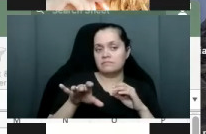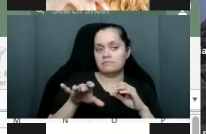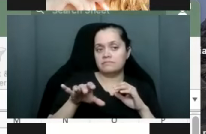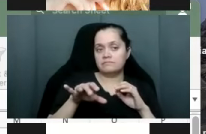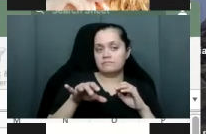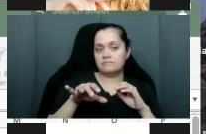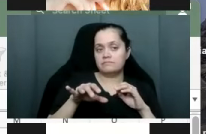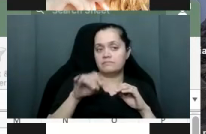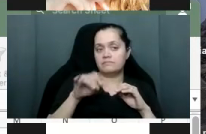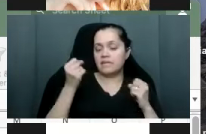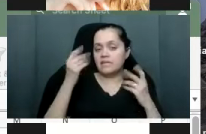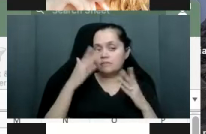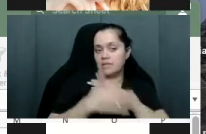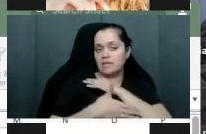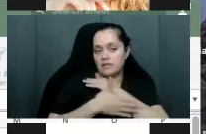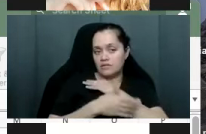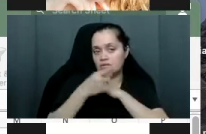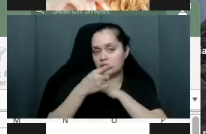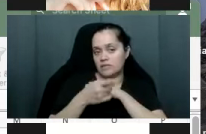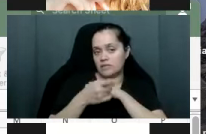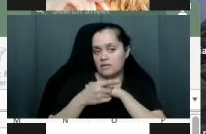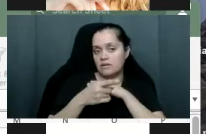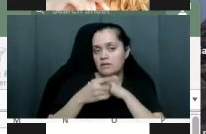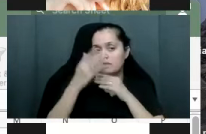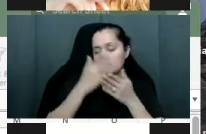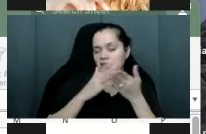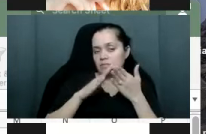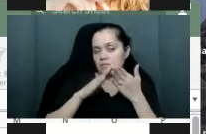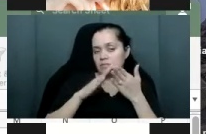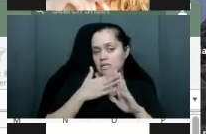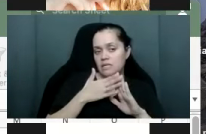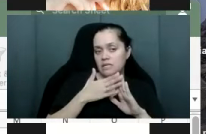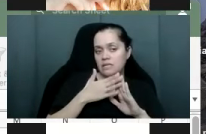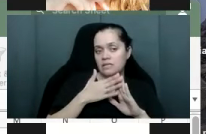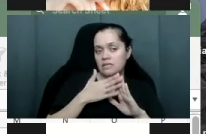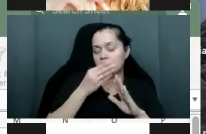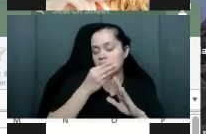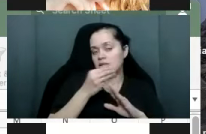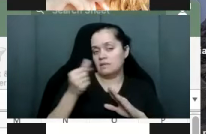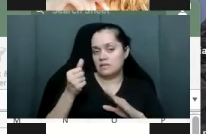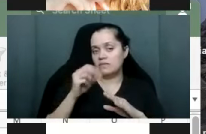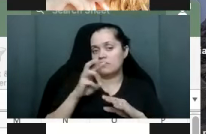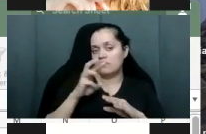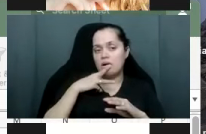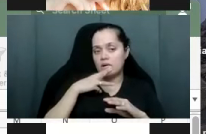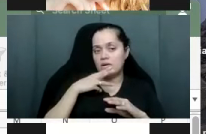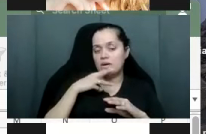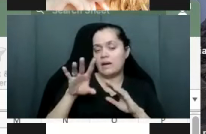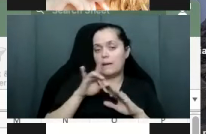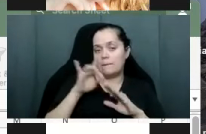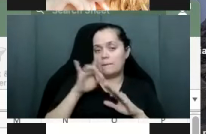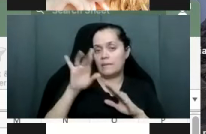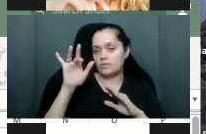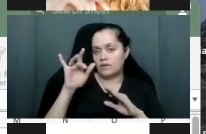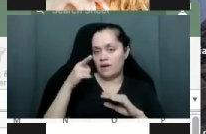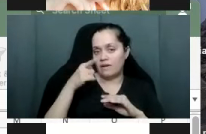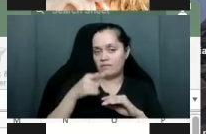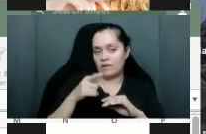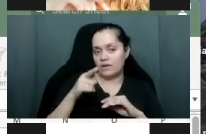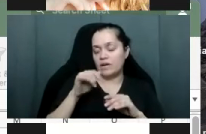Not as many countries there, some cities, several bodies of water. I choose 25. You